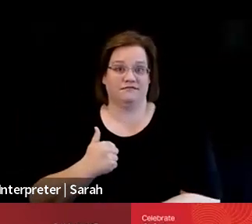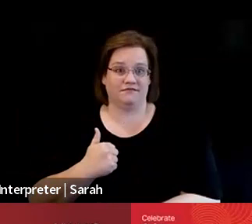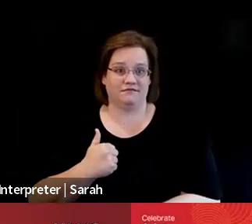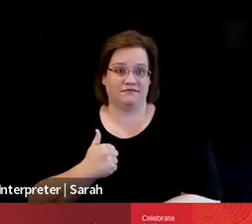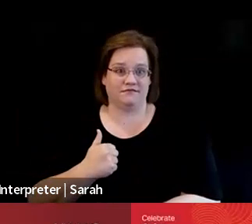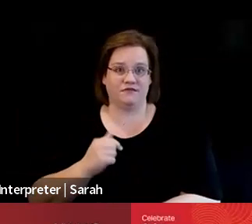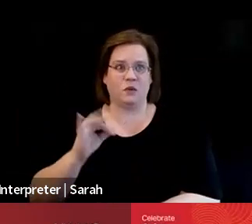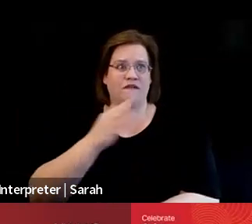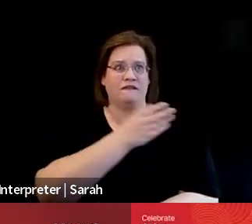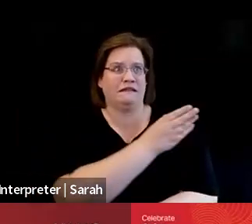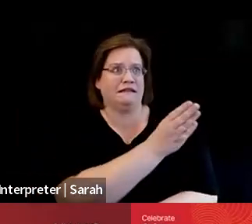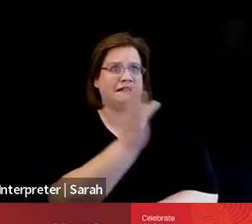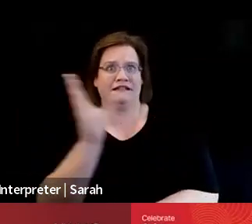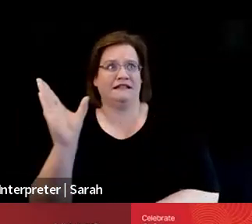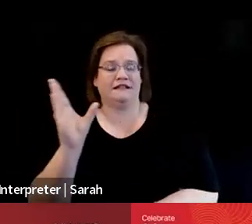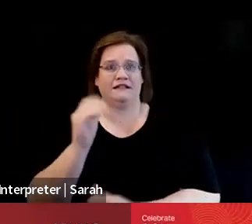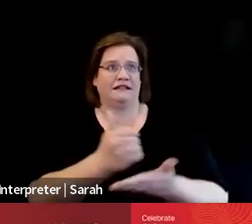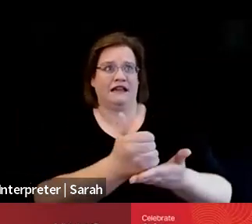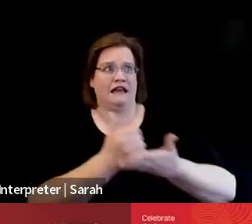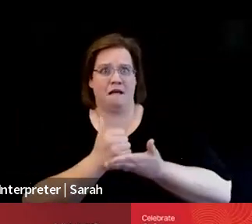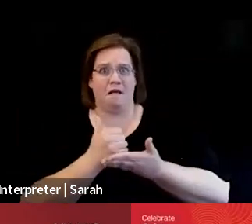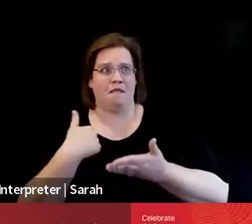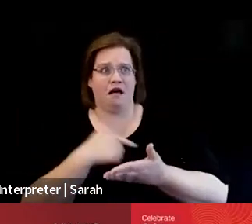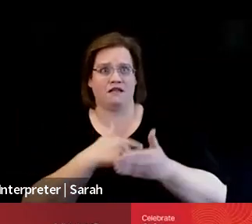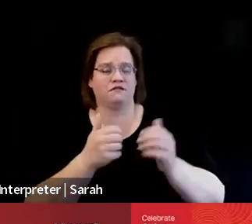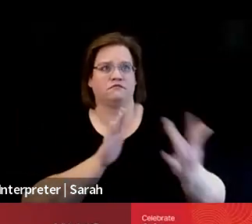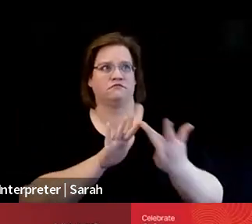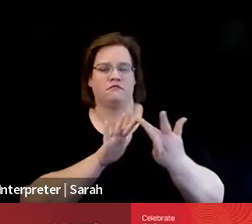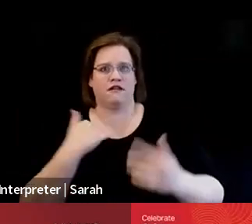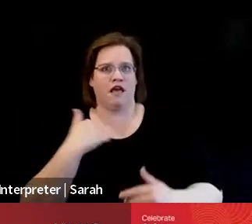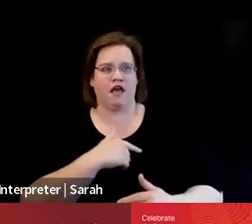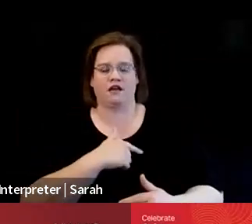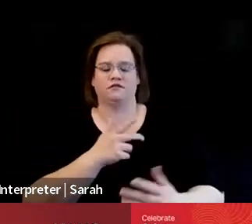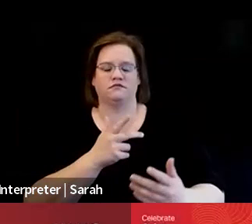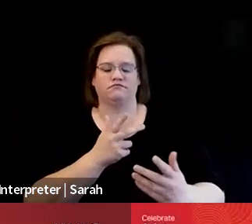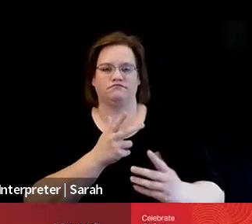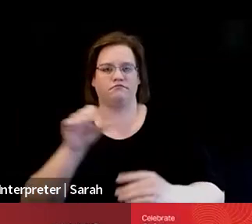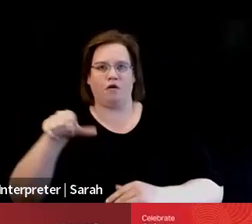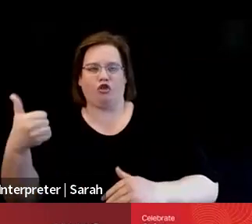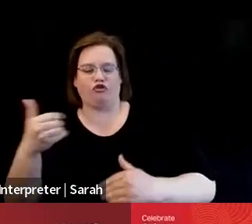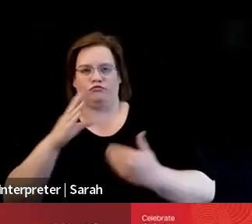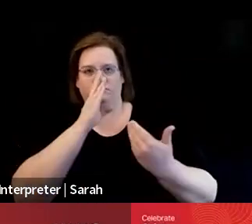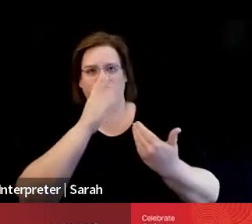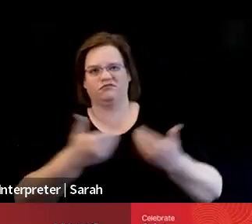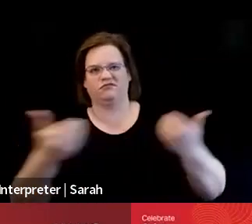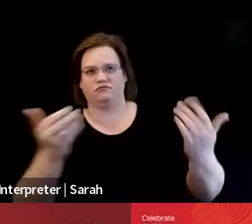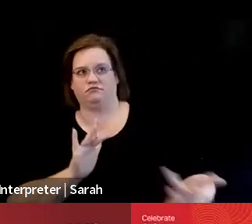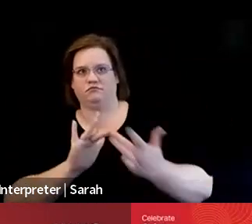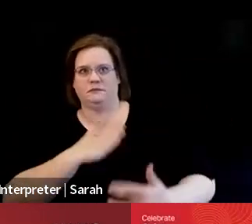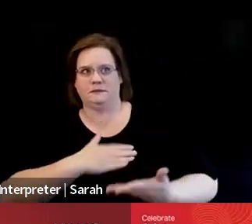there's anybody out there who can assist us, contact us offline, contact me offline.